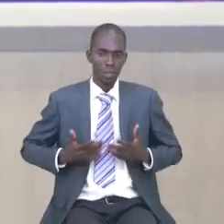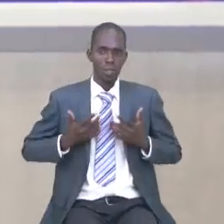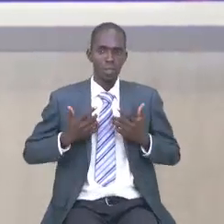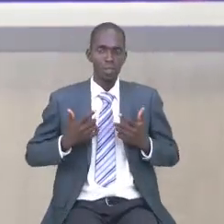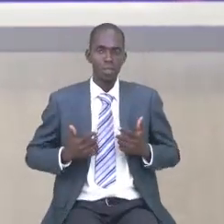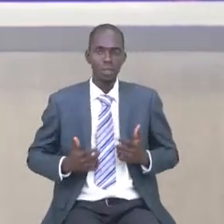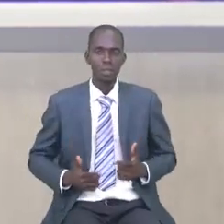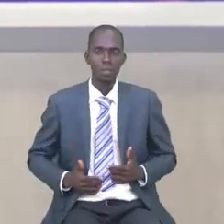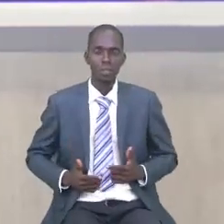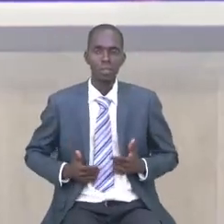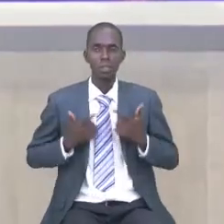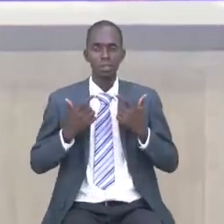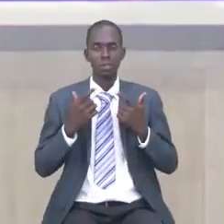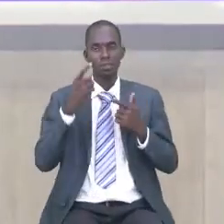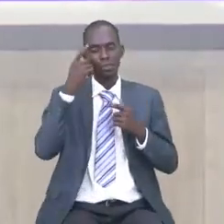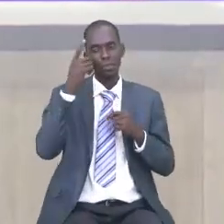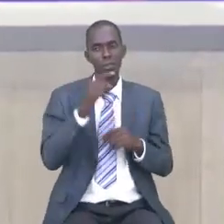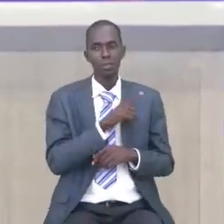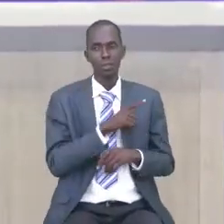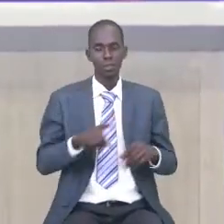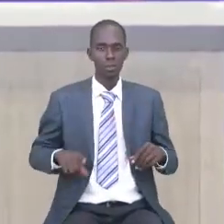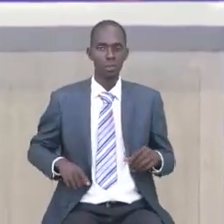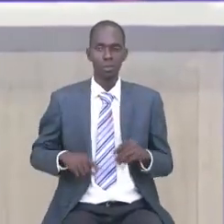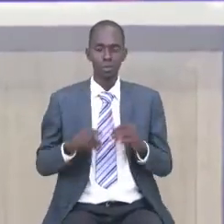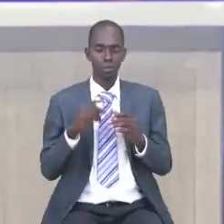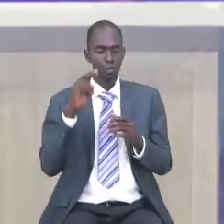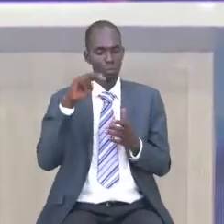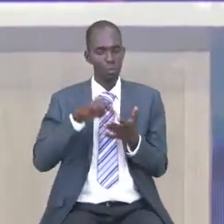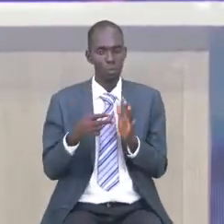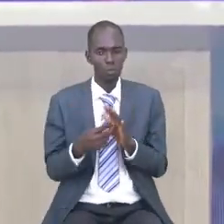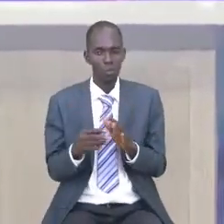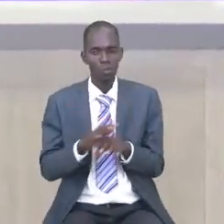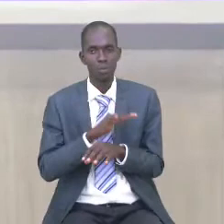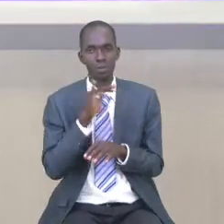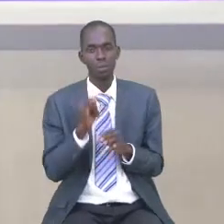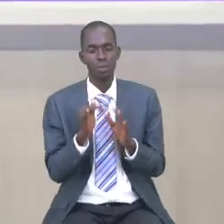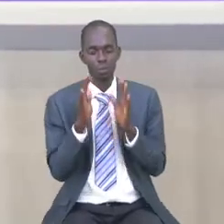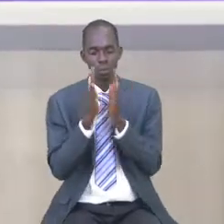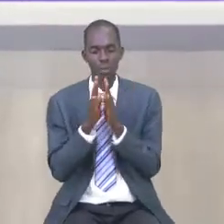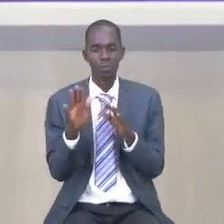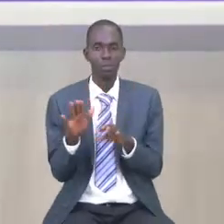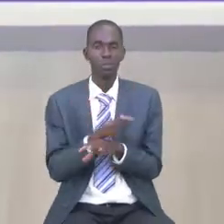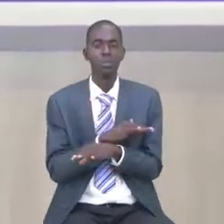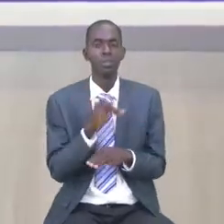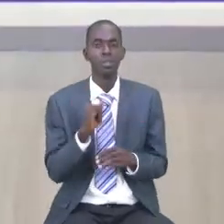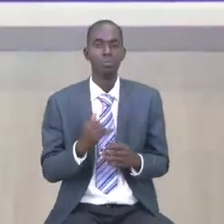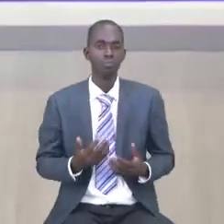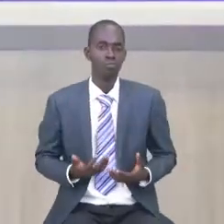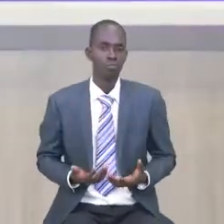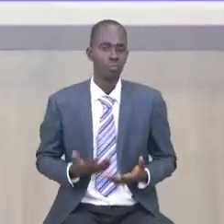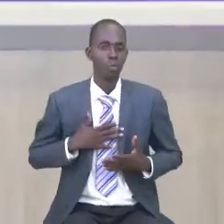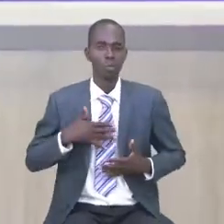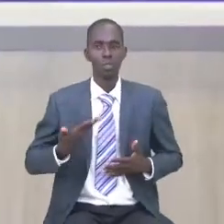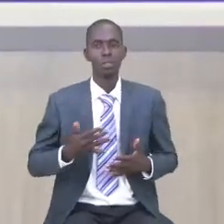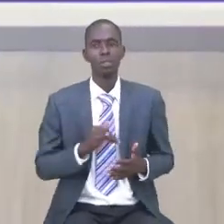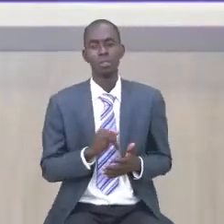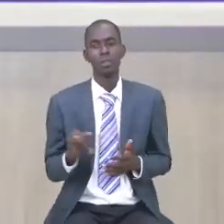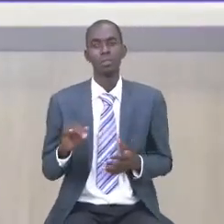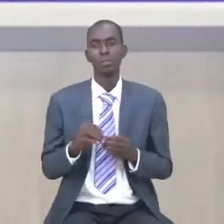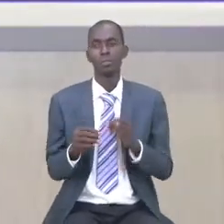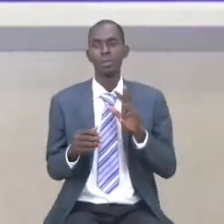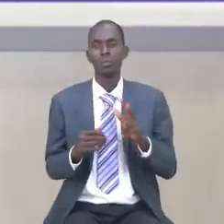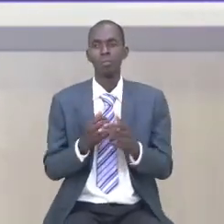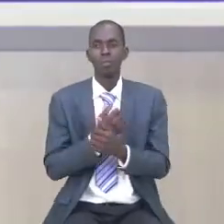prayerfully, purposefully, passionately. Number three, love the Lord like